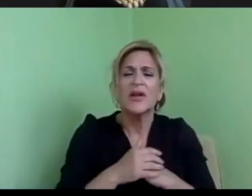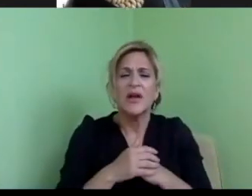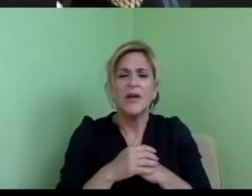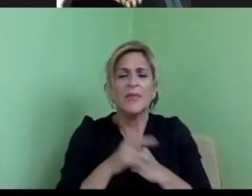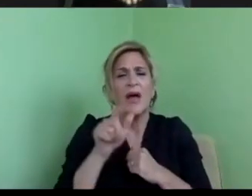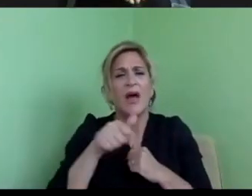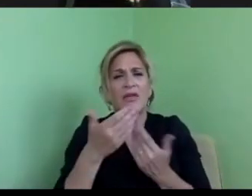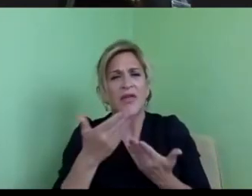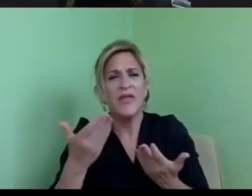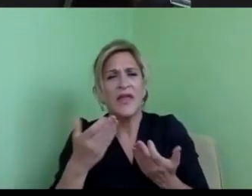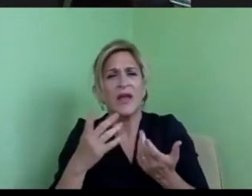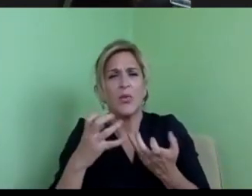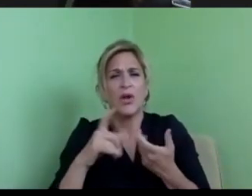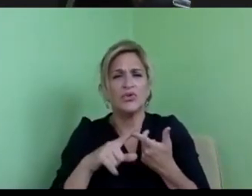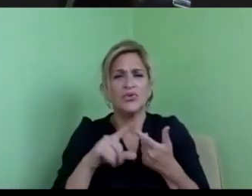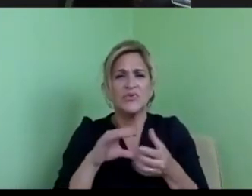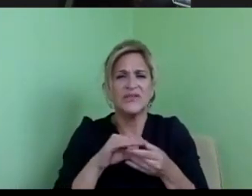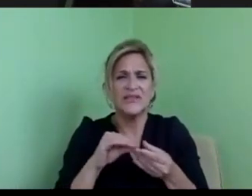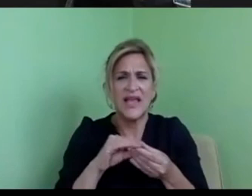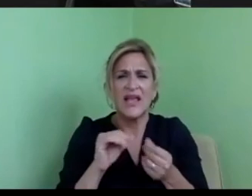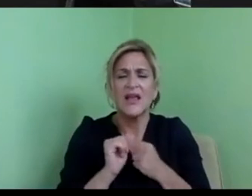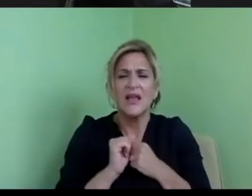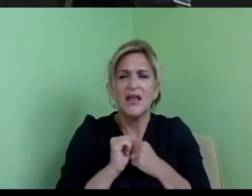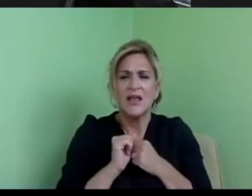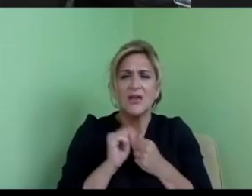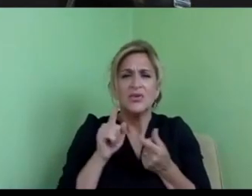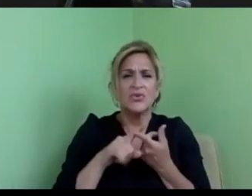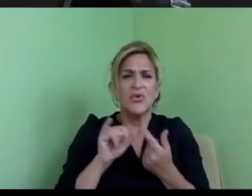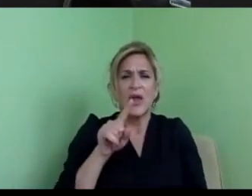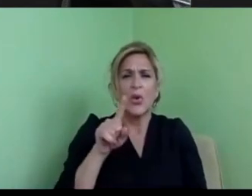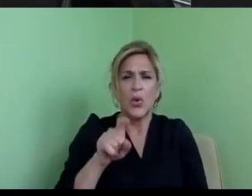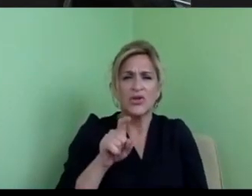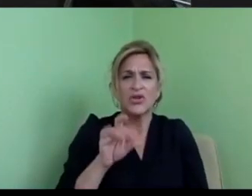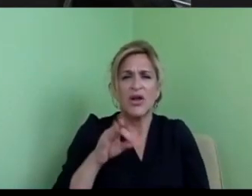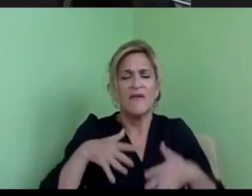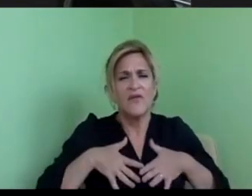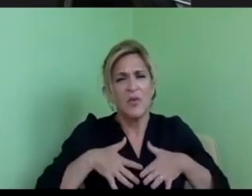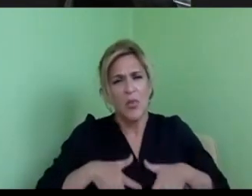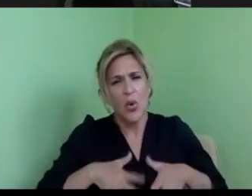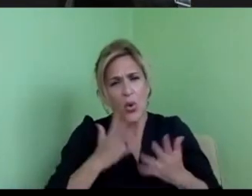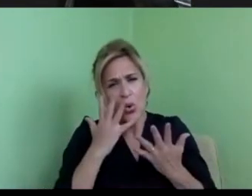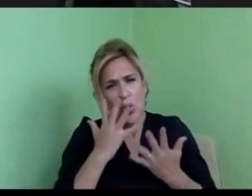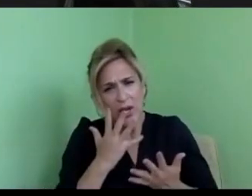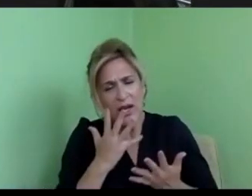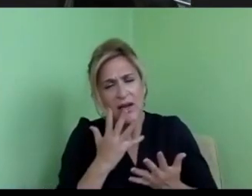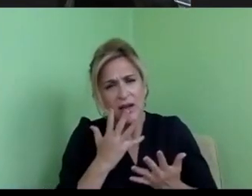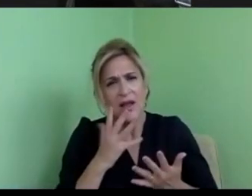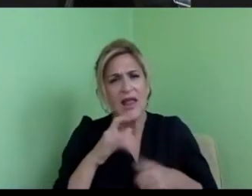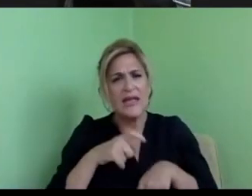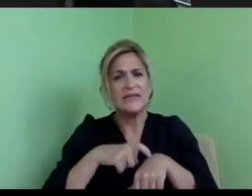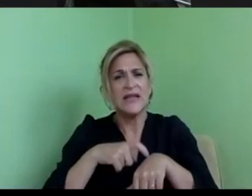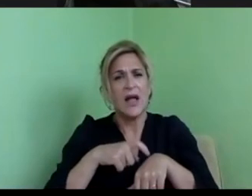i wanted to say is that to to to this question of mourning in time that